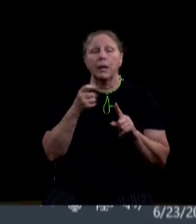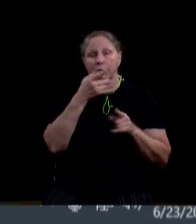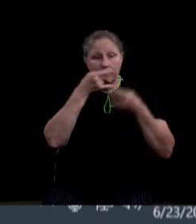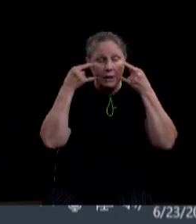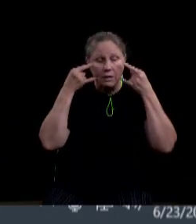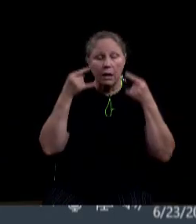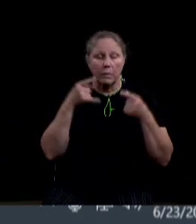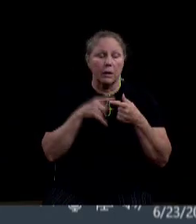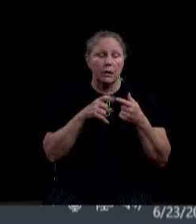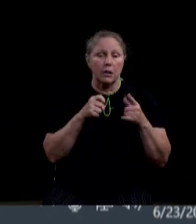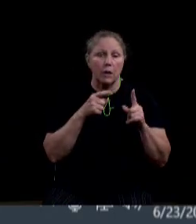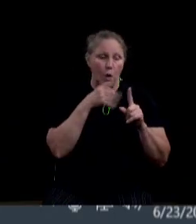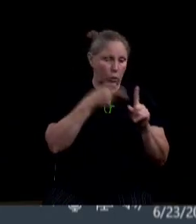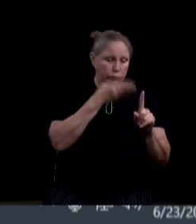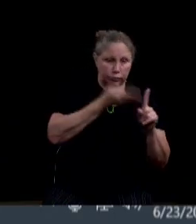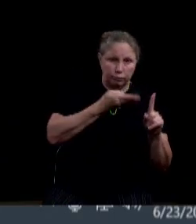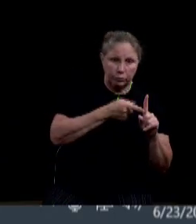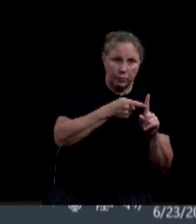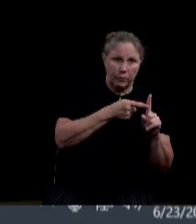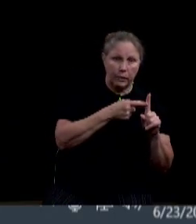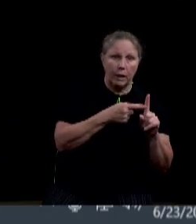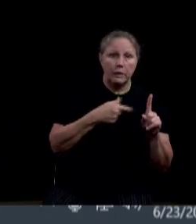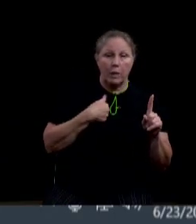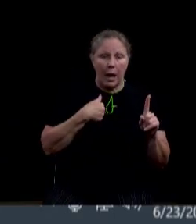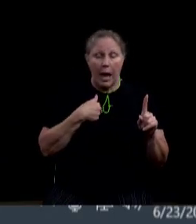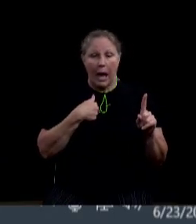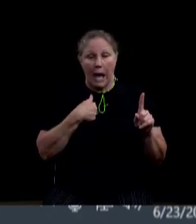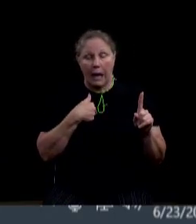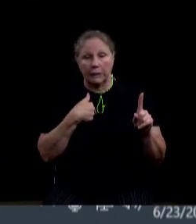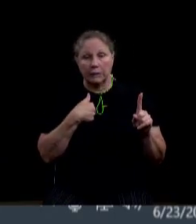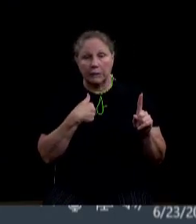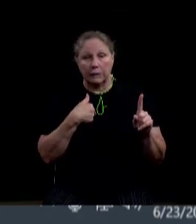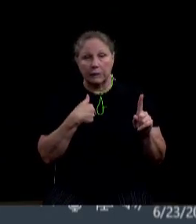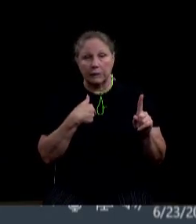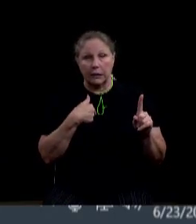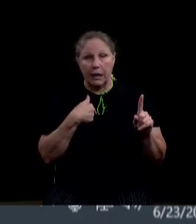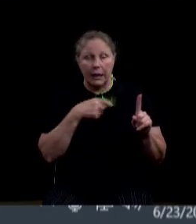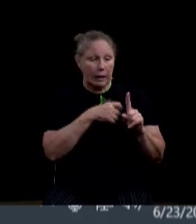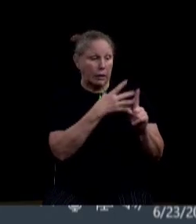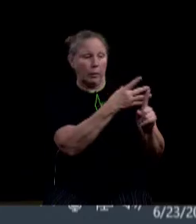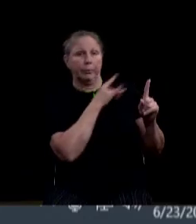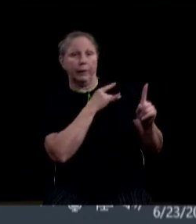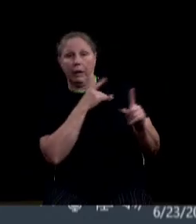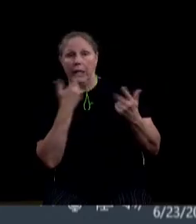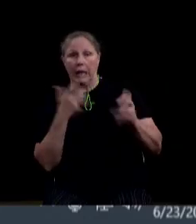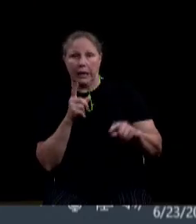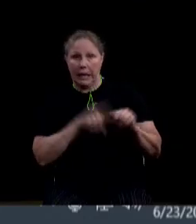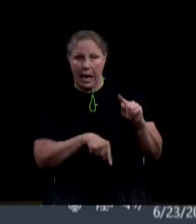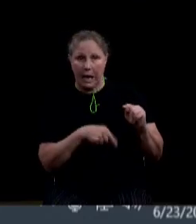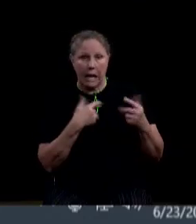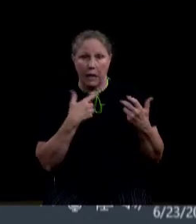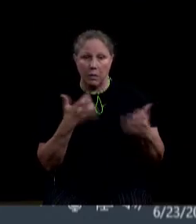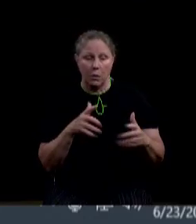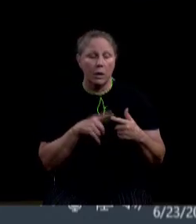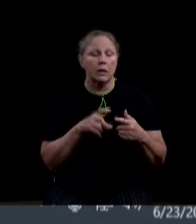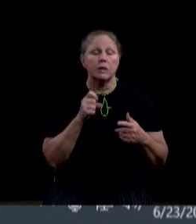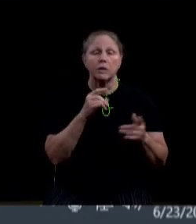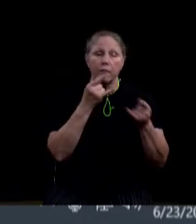potential contagion from spreading to other people. Face covering, social distancing, which we've been